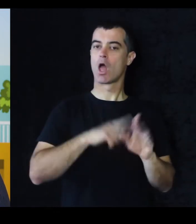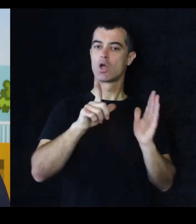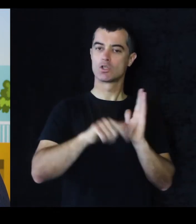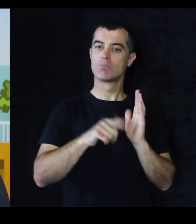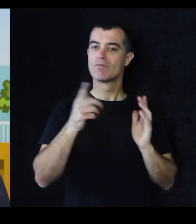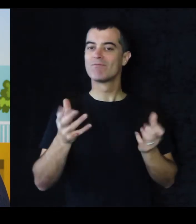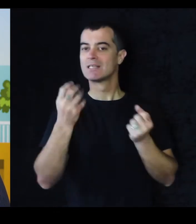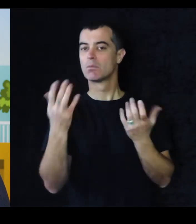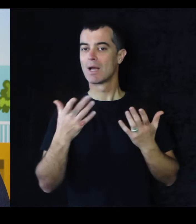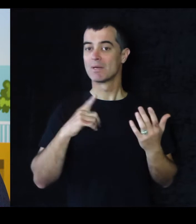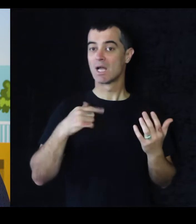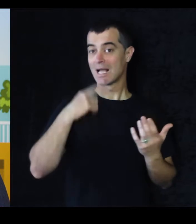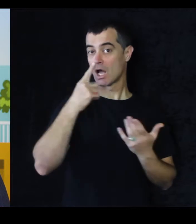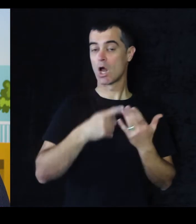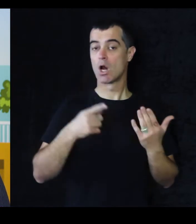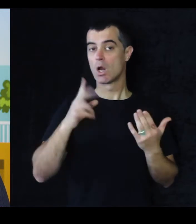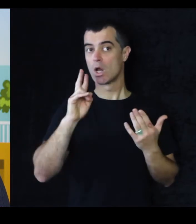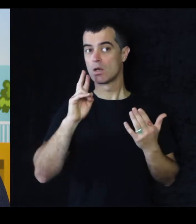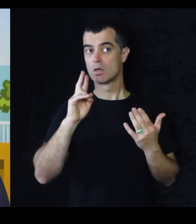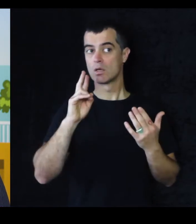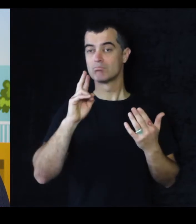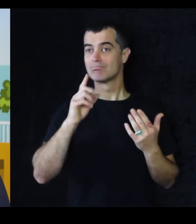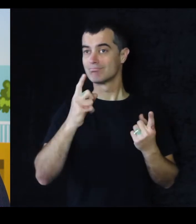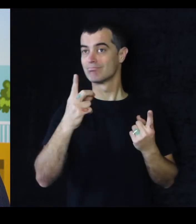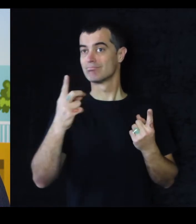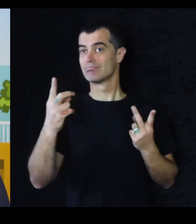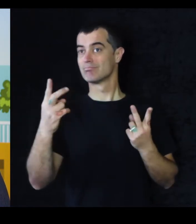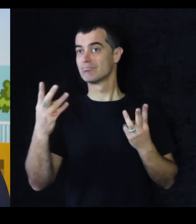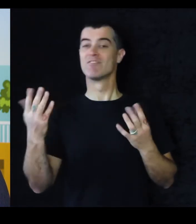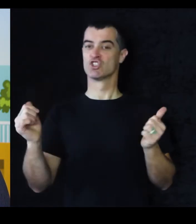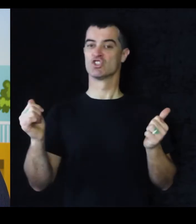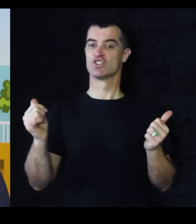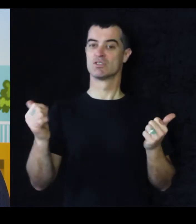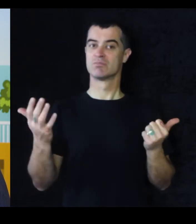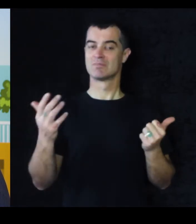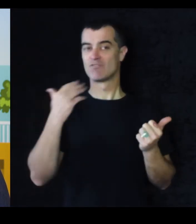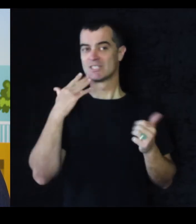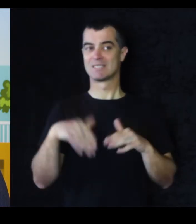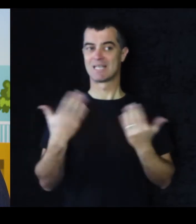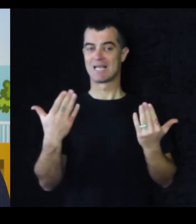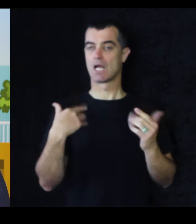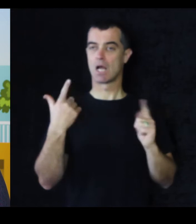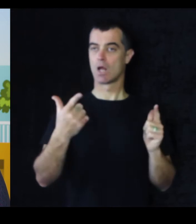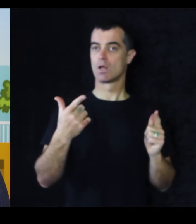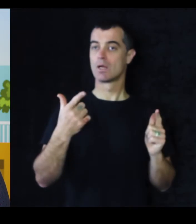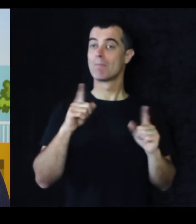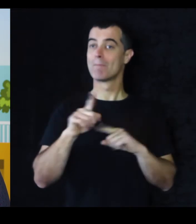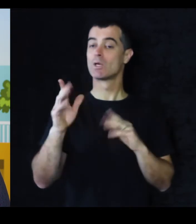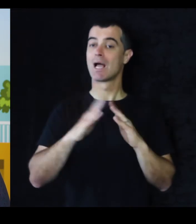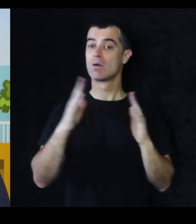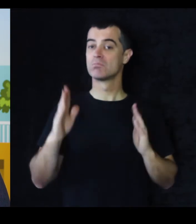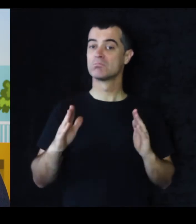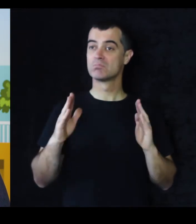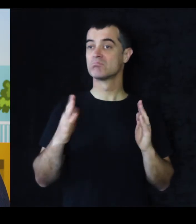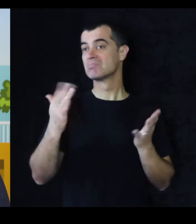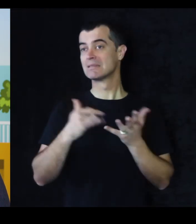find somewhere, is because I can only look at a certain number of places per day that I go out and look. Most places are around